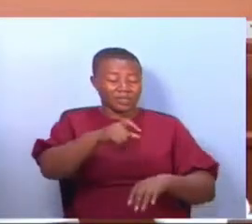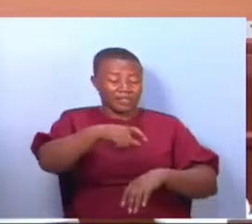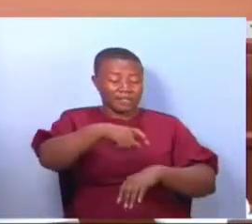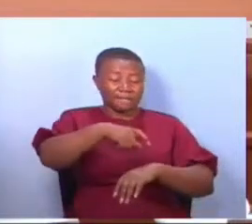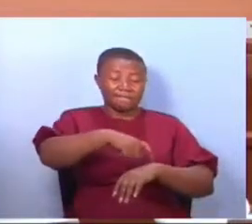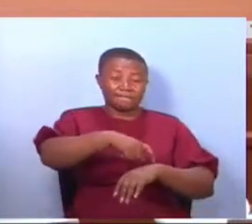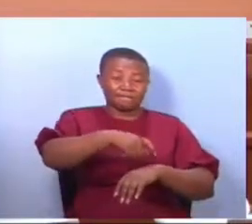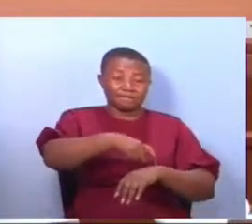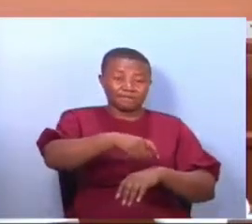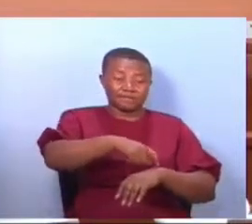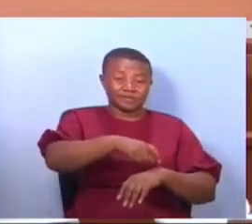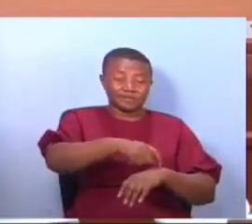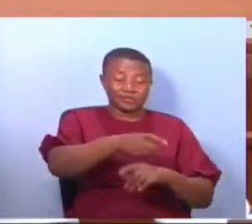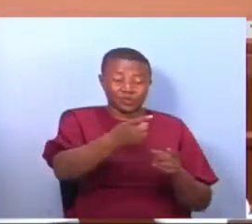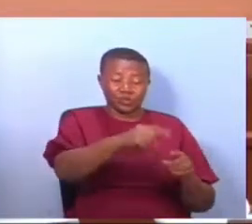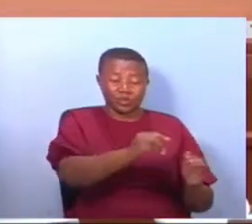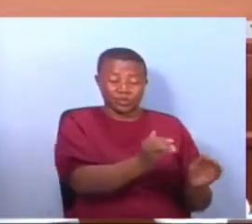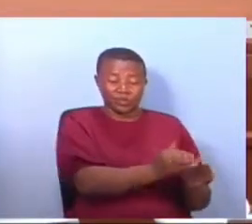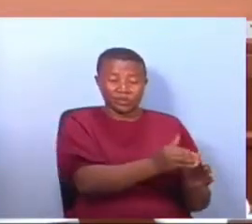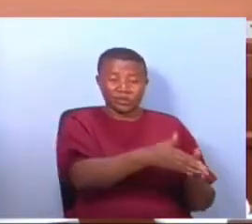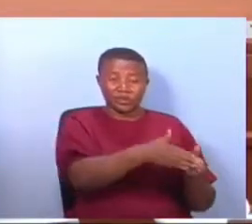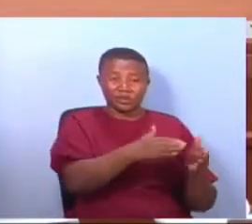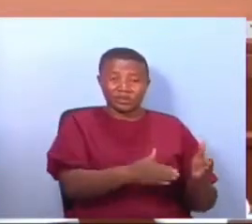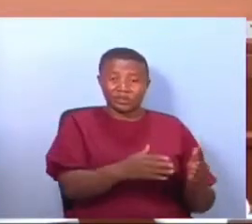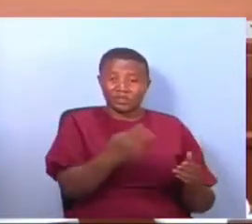61 of them were not present.